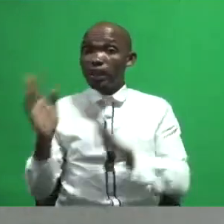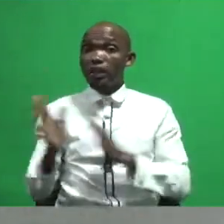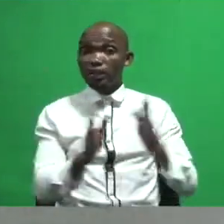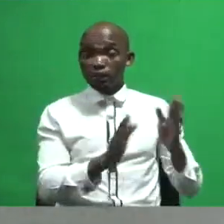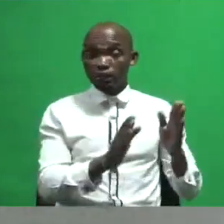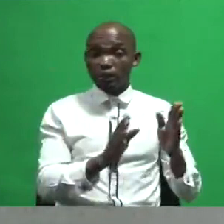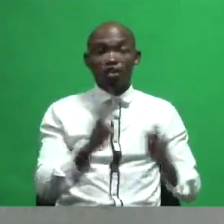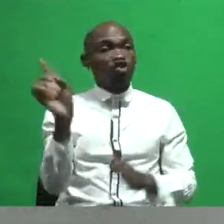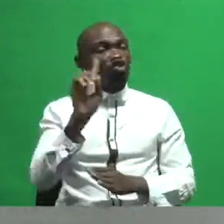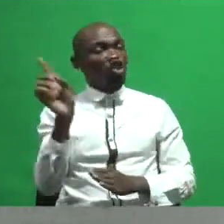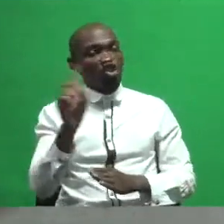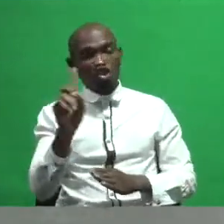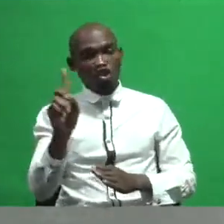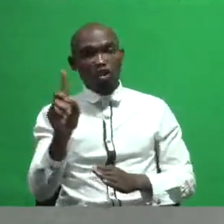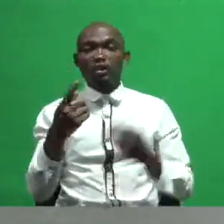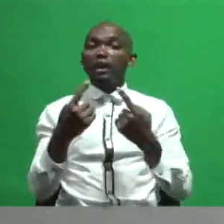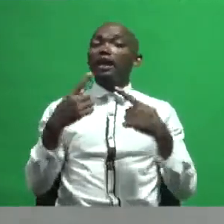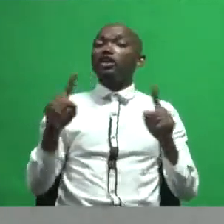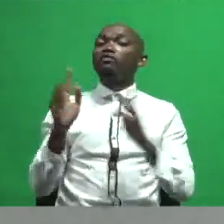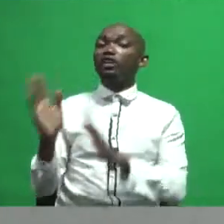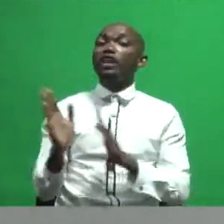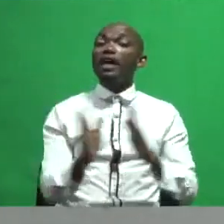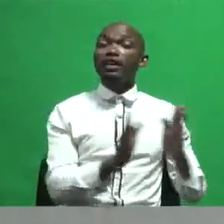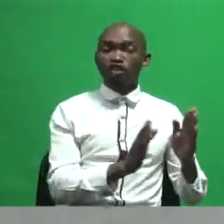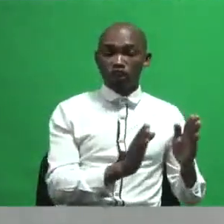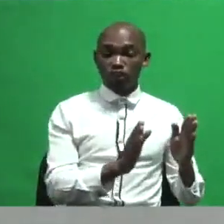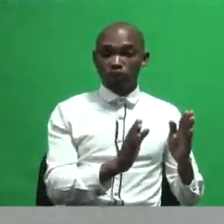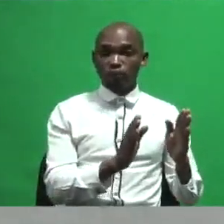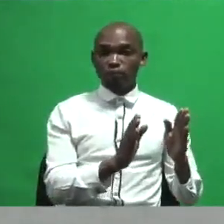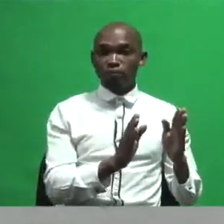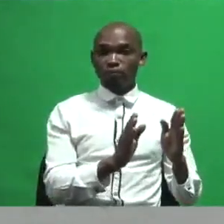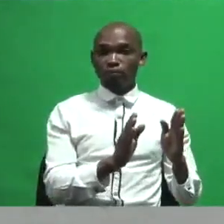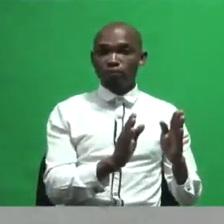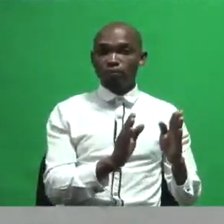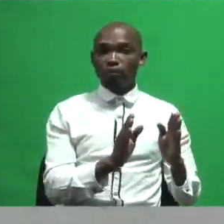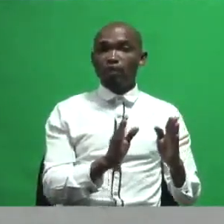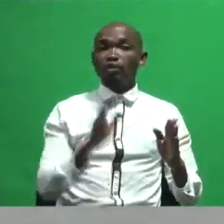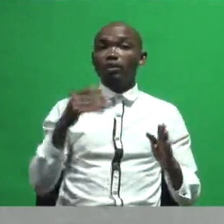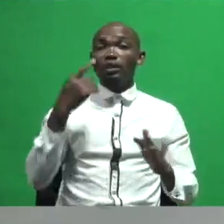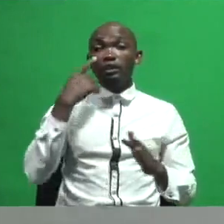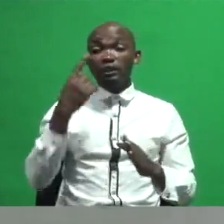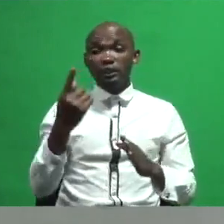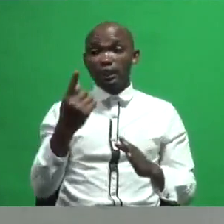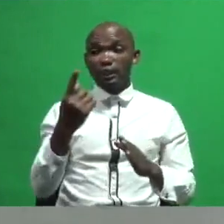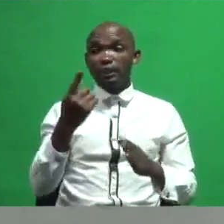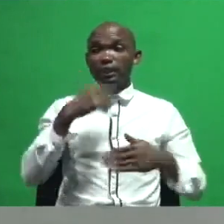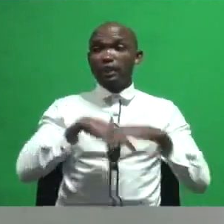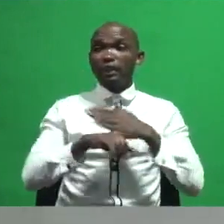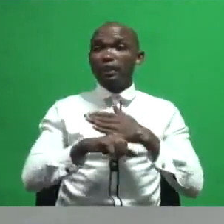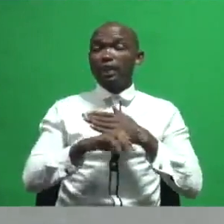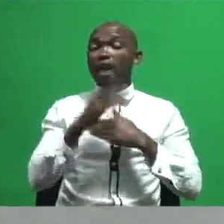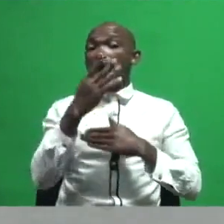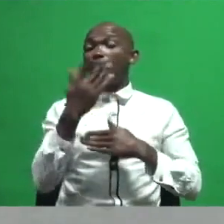same? Yes, of course, no. They are of different arrangements. So now let us count